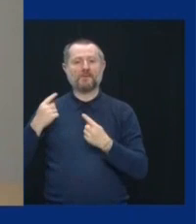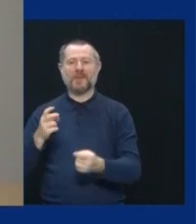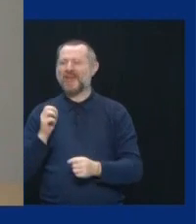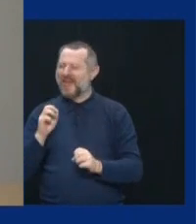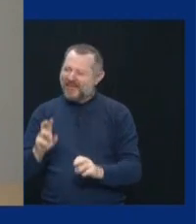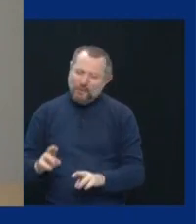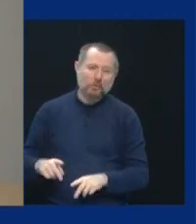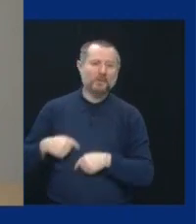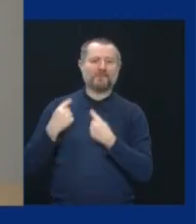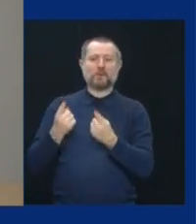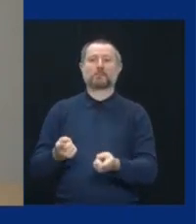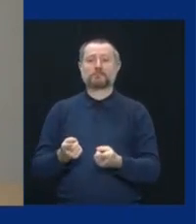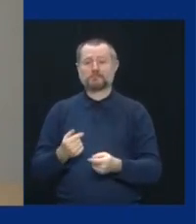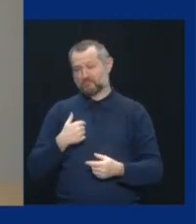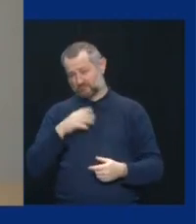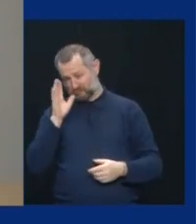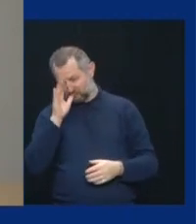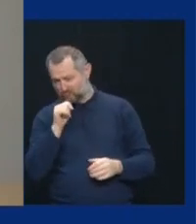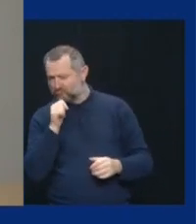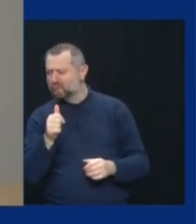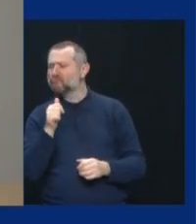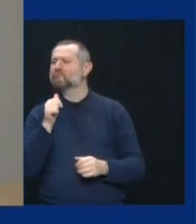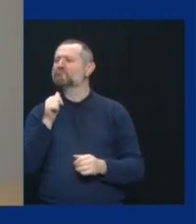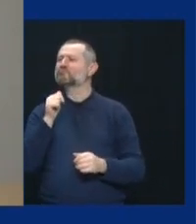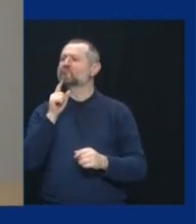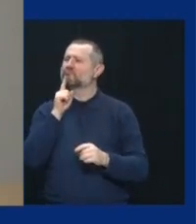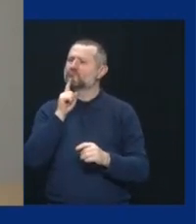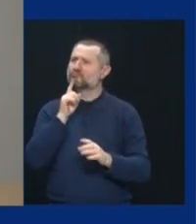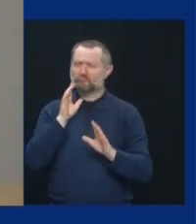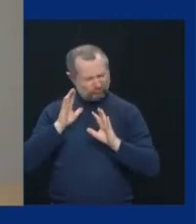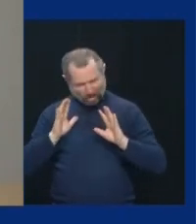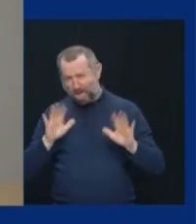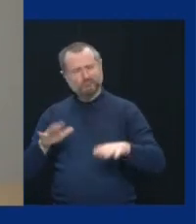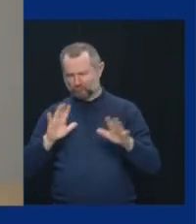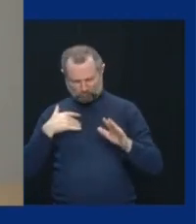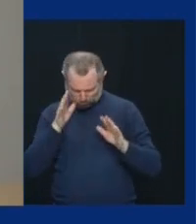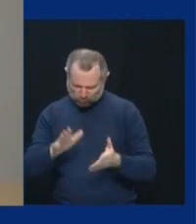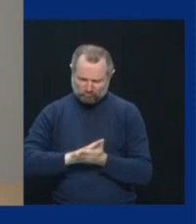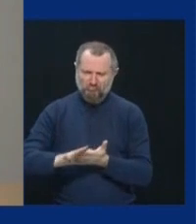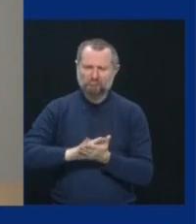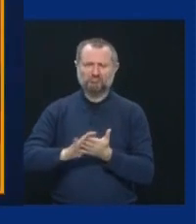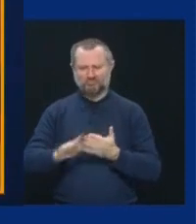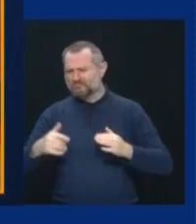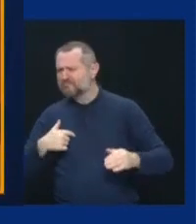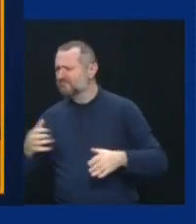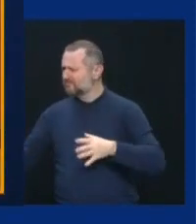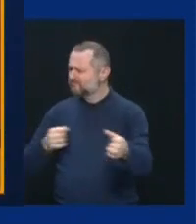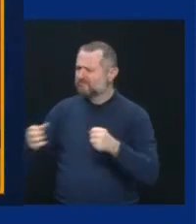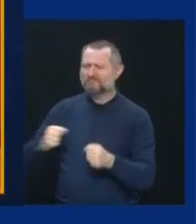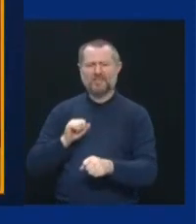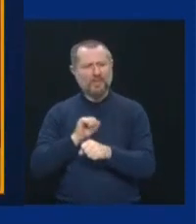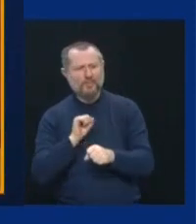stop doing everything we can to protect riders and employees. And now I'll turn it over to Sarah Feinberg.